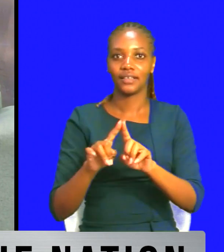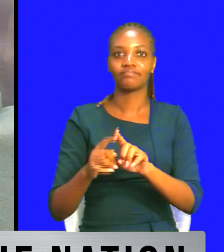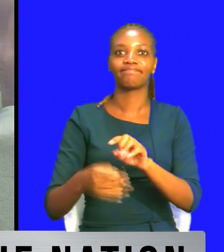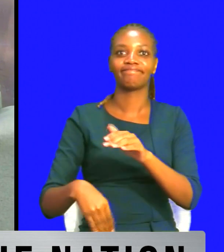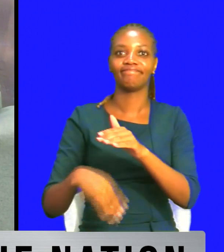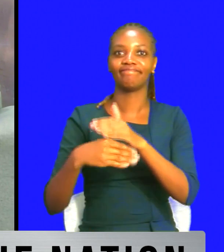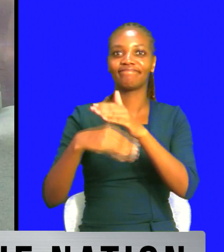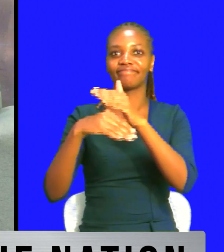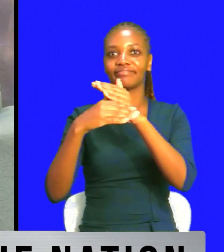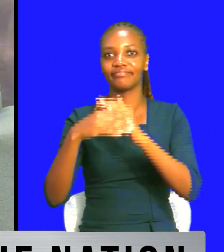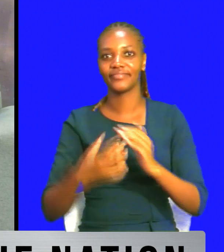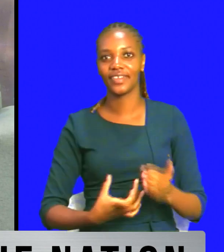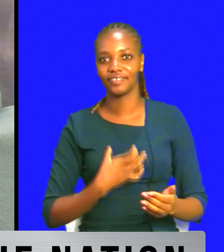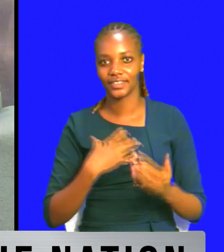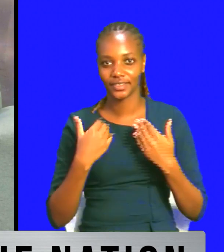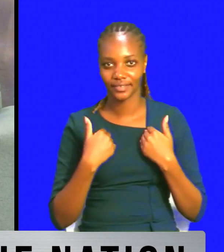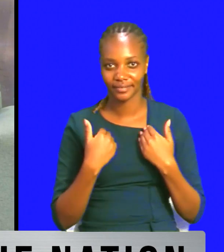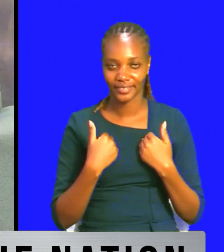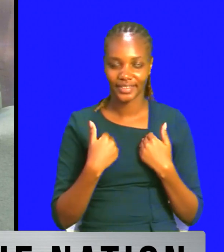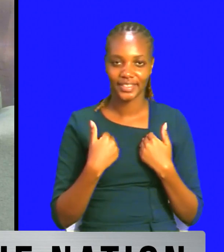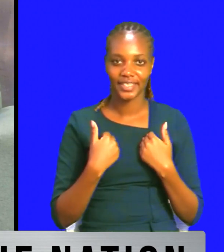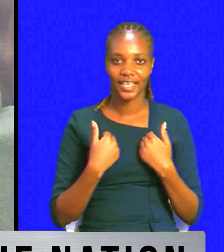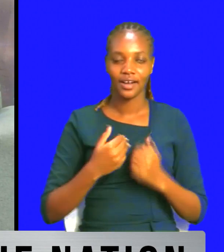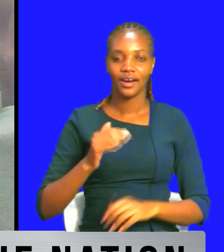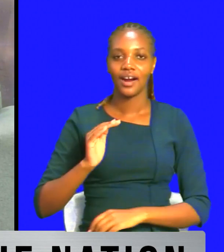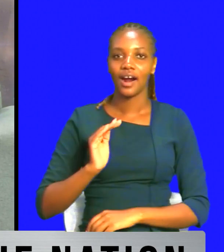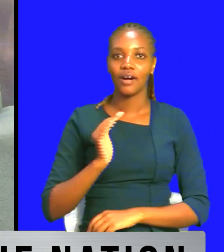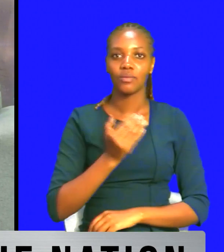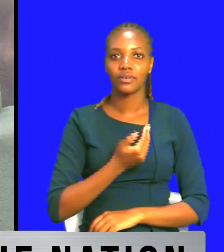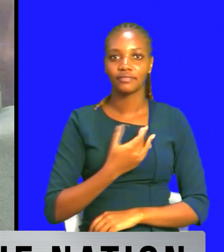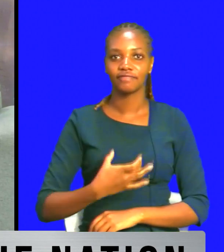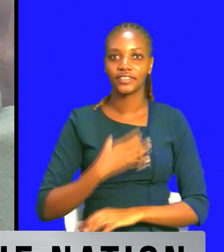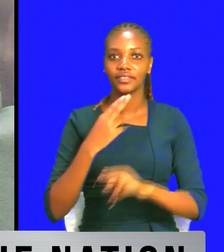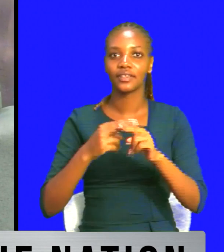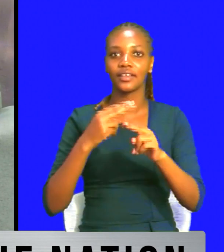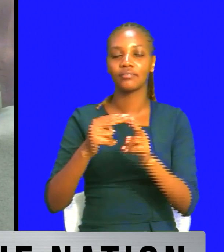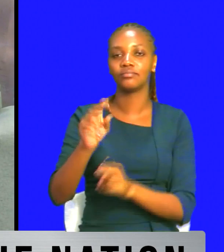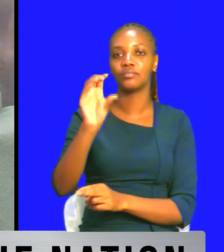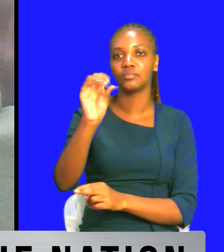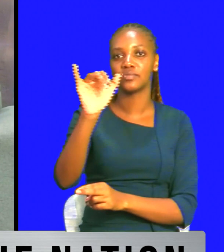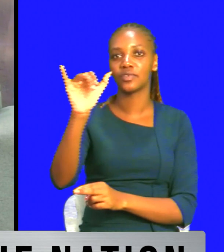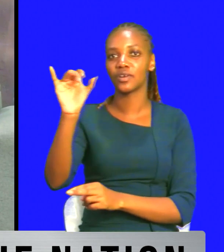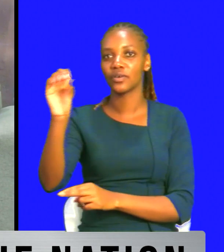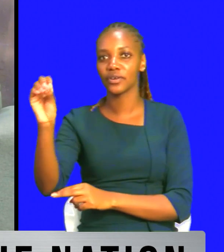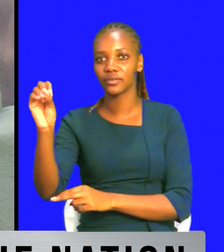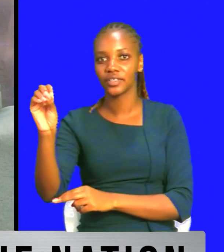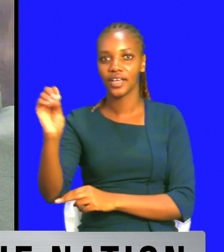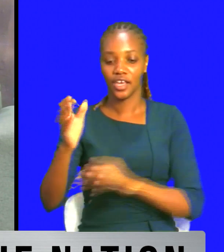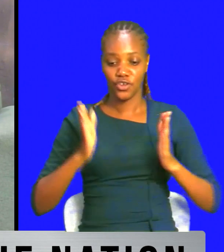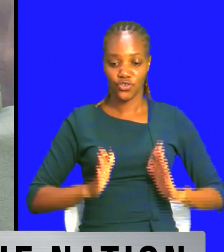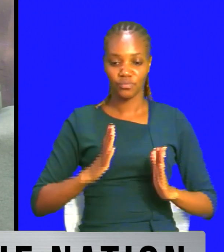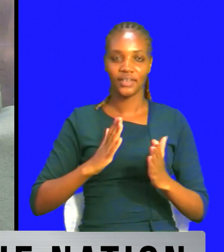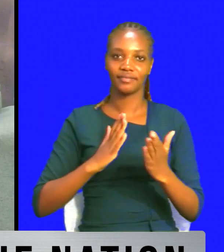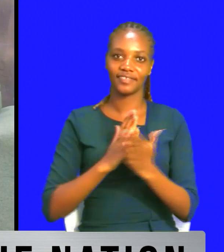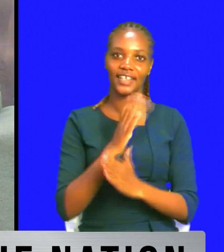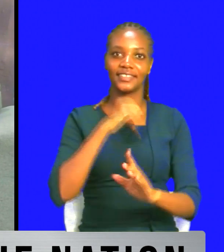have added a guest on this second section. Our Nicholas Oyo. Mambo. Poa sana Jonah. Human rights activist.